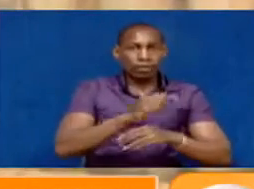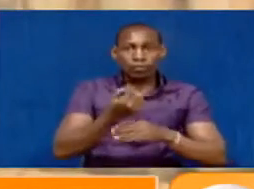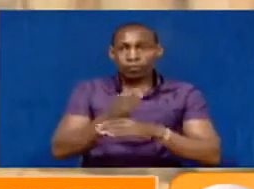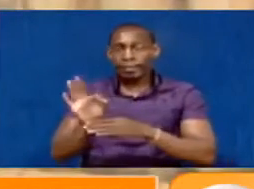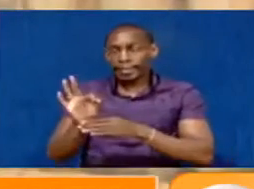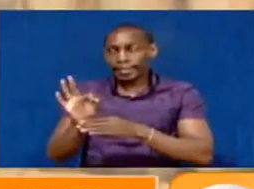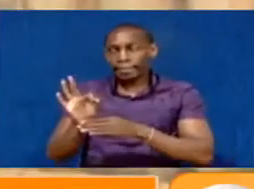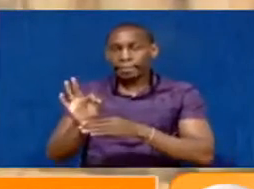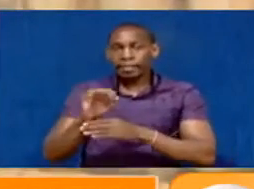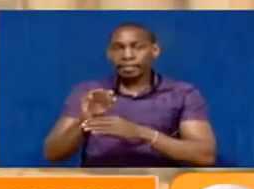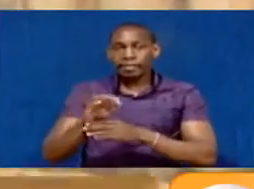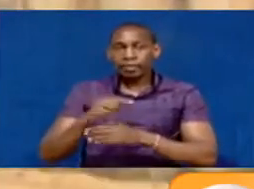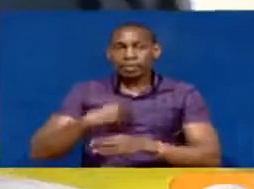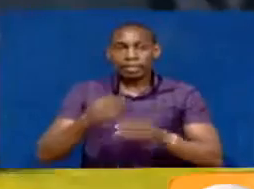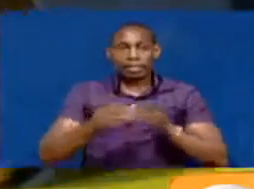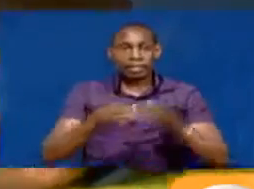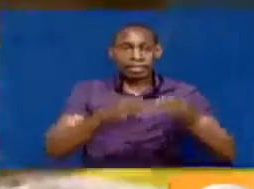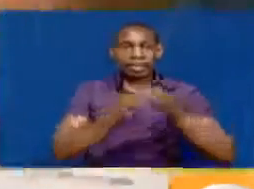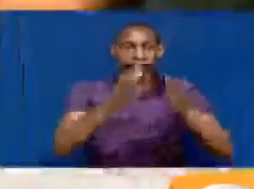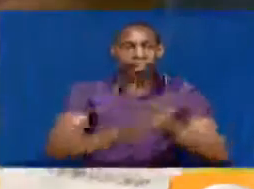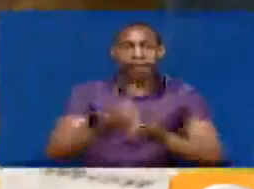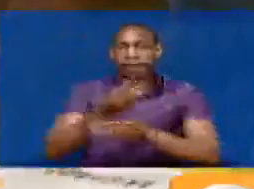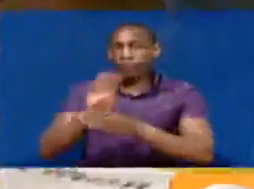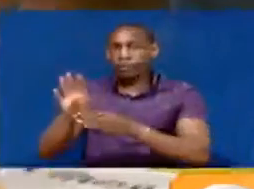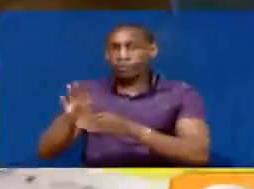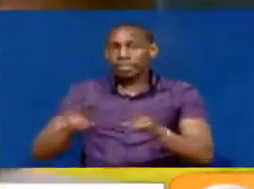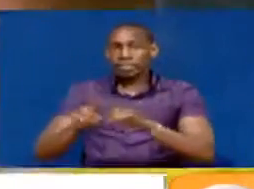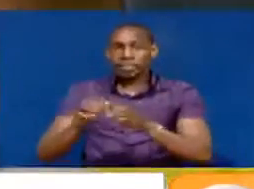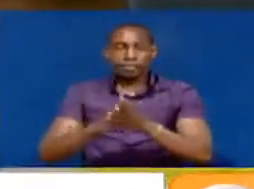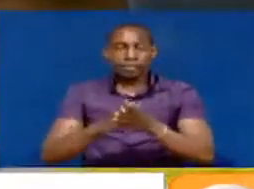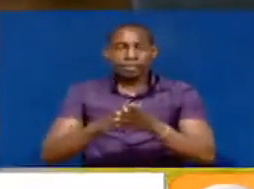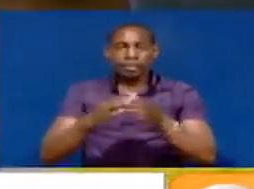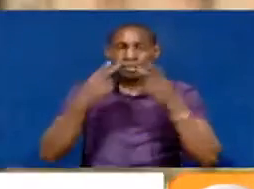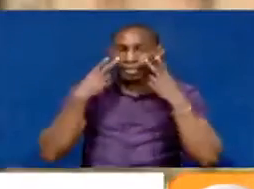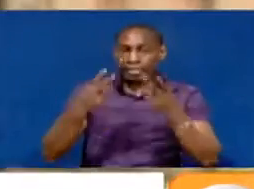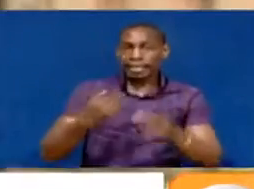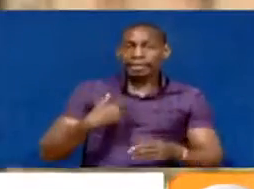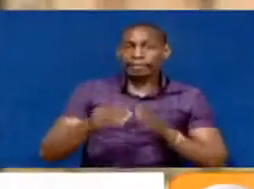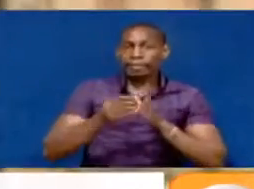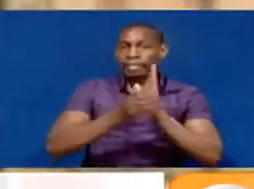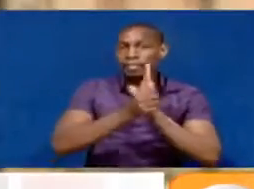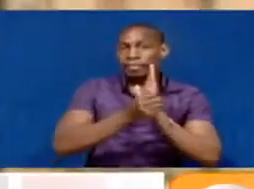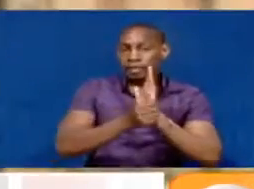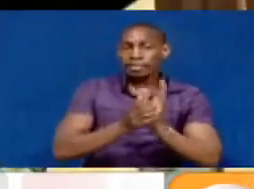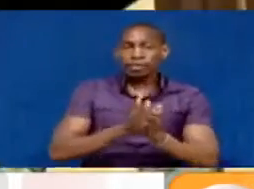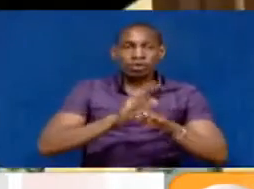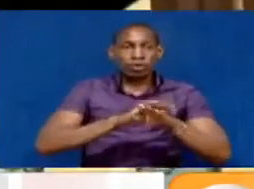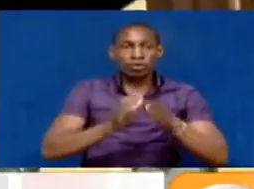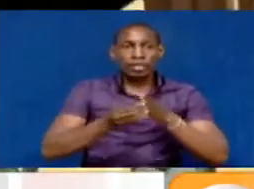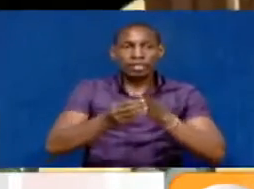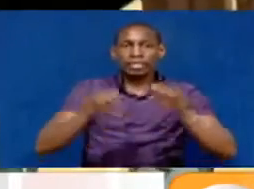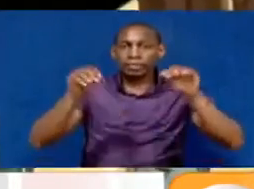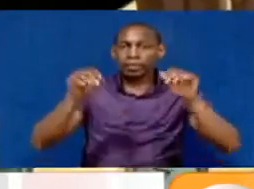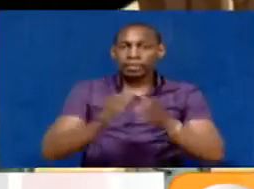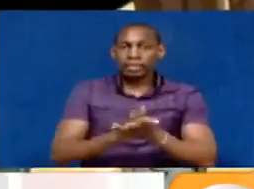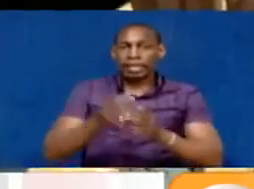form 3, I was the class brevet in form 4 also. So I realized I have leadership skills, leadership qualities. My